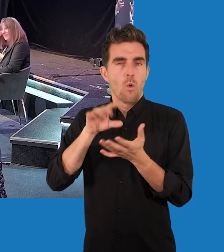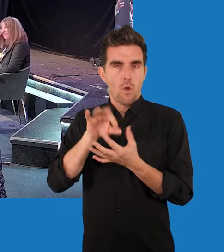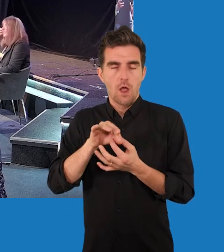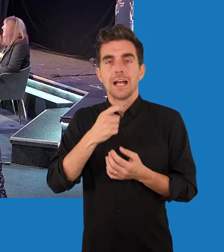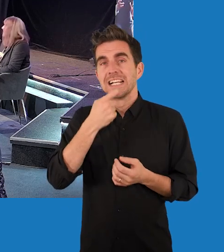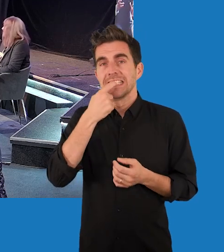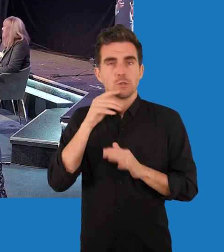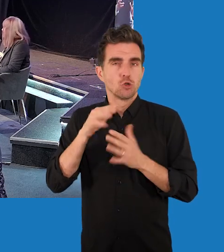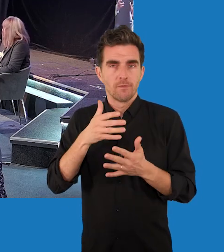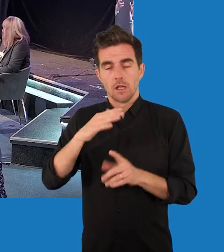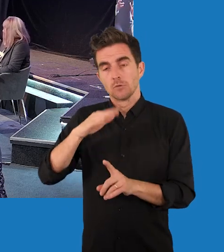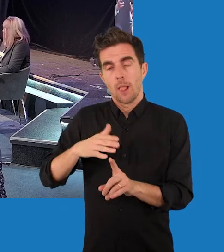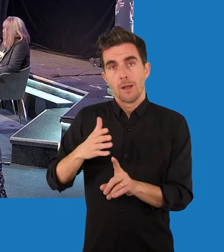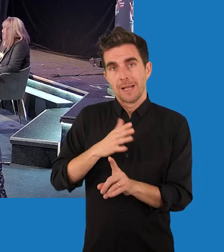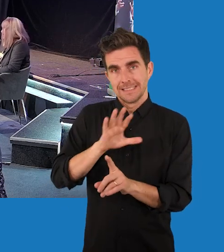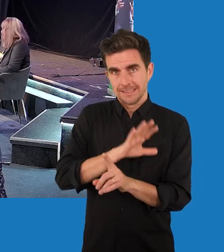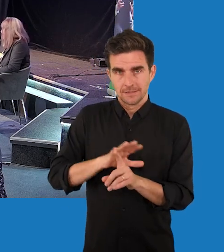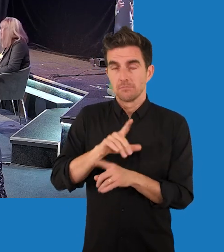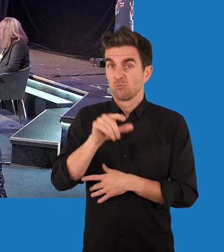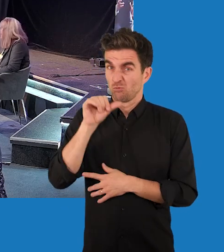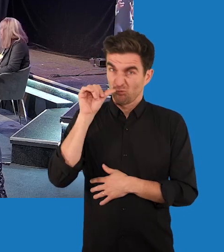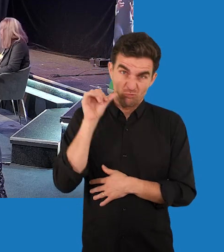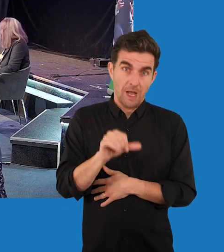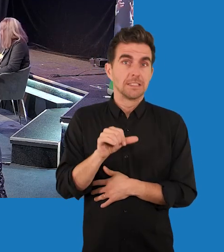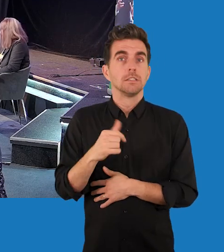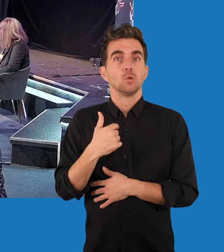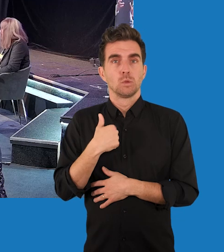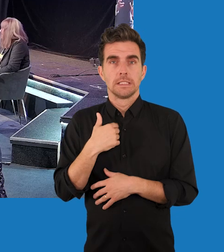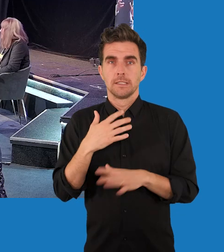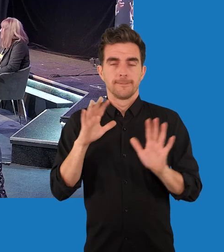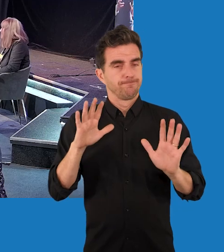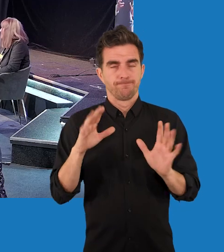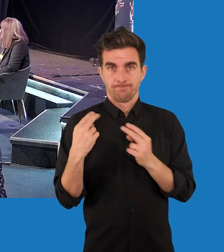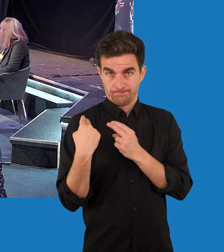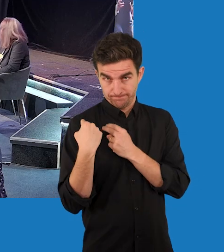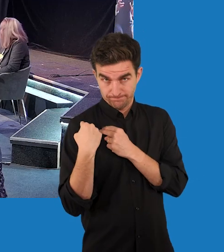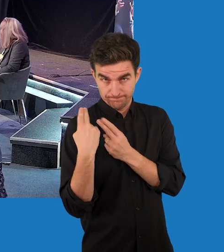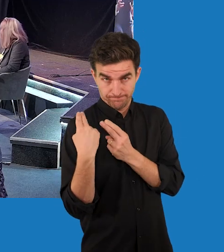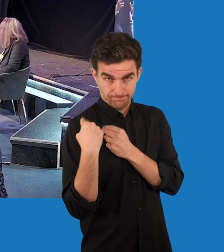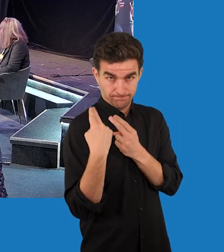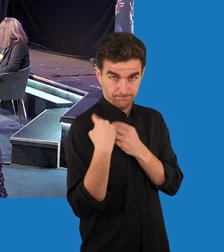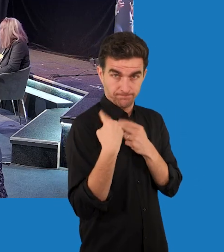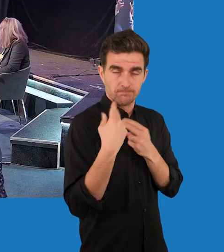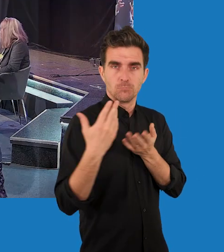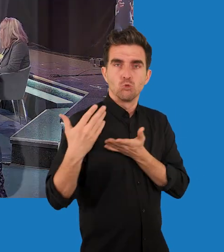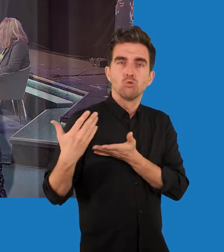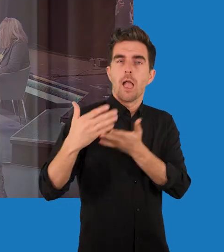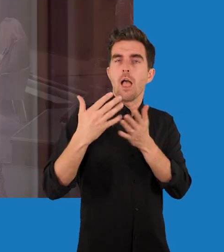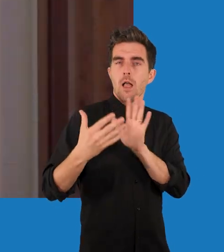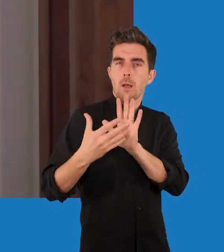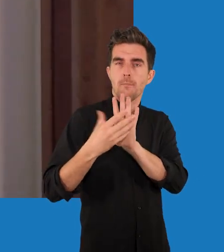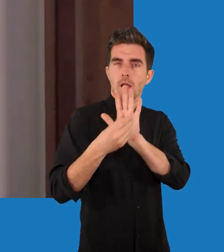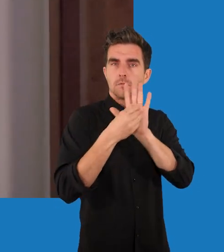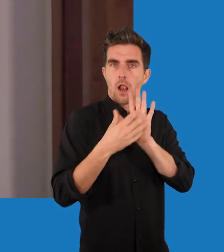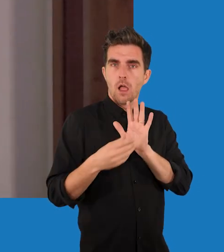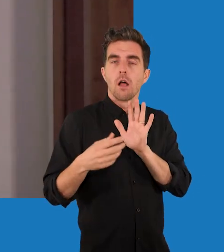I'm the SRO for dental services in South West London. You're absolutely right. We now have delegated responsibility, and we have a